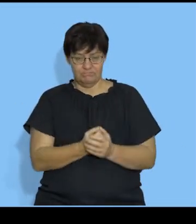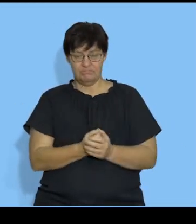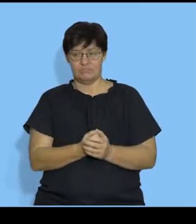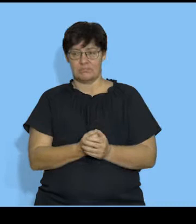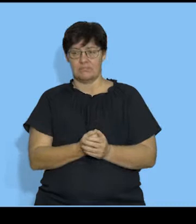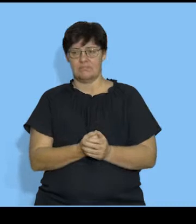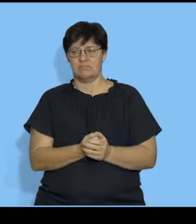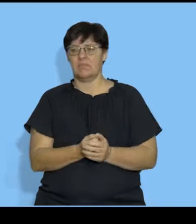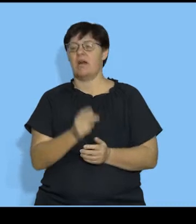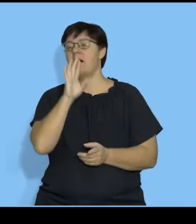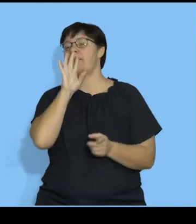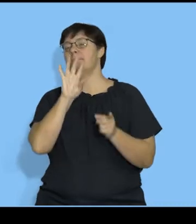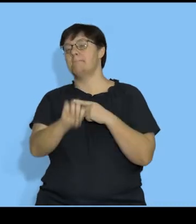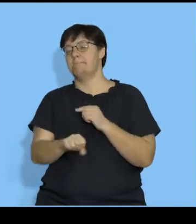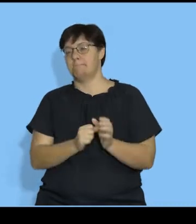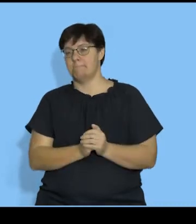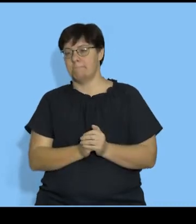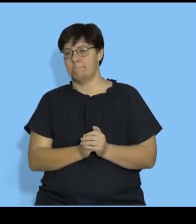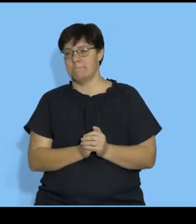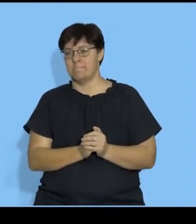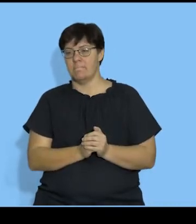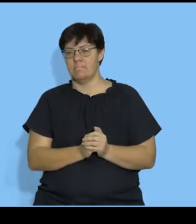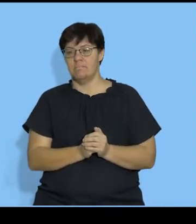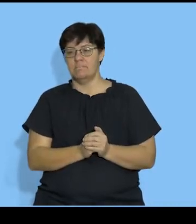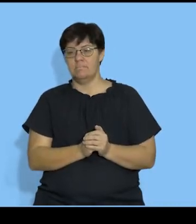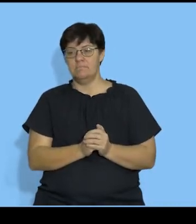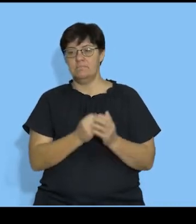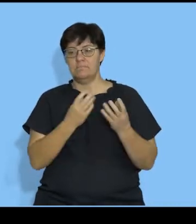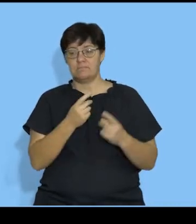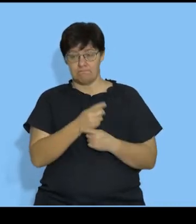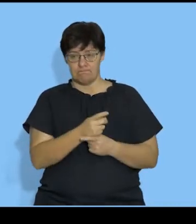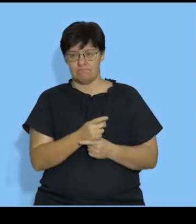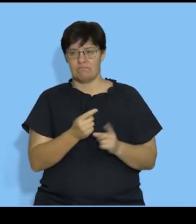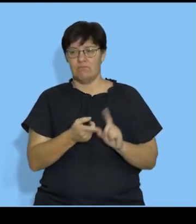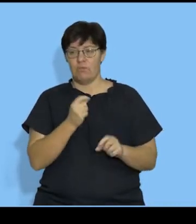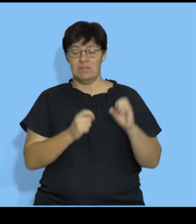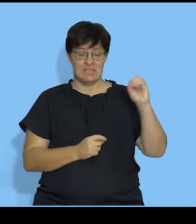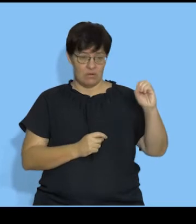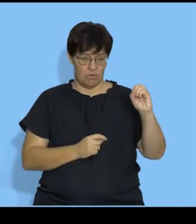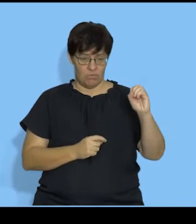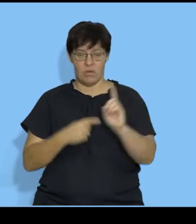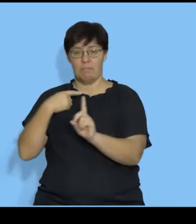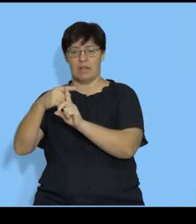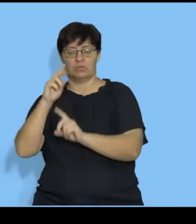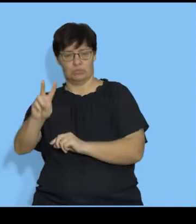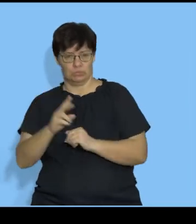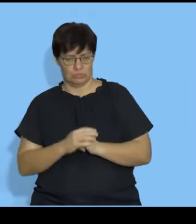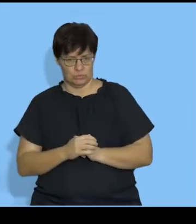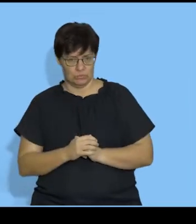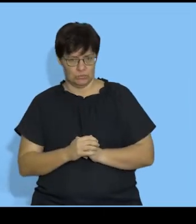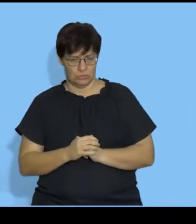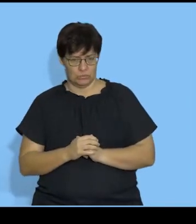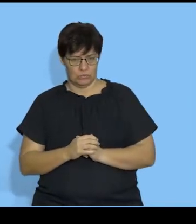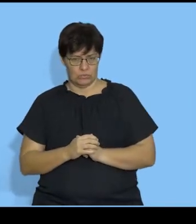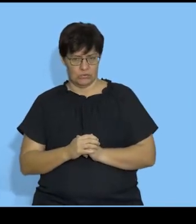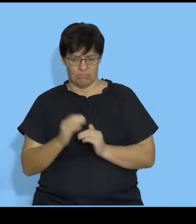oxygen, you'd realize that the oxidation number of magnesium changes from 0 to +2. So an increase in